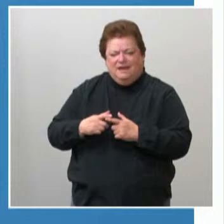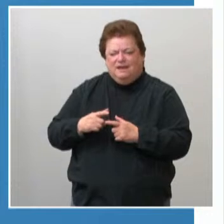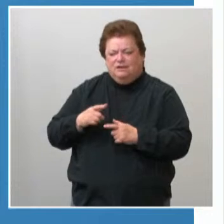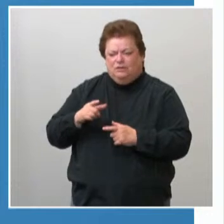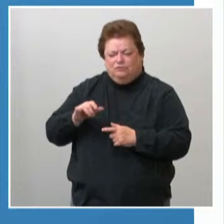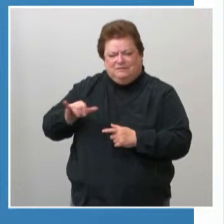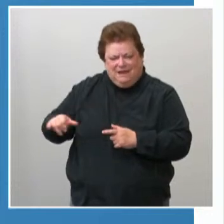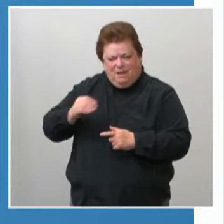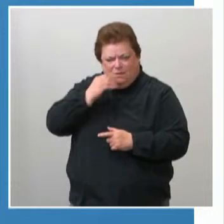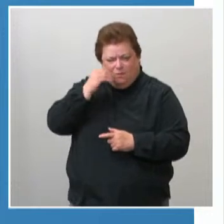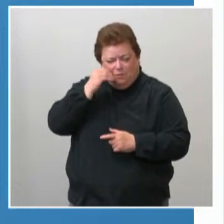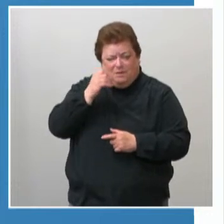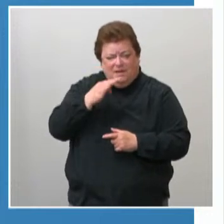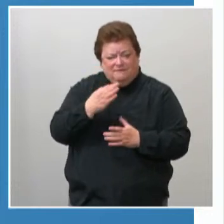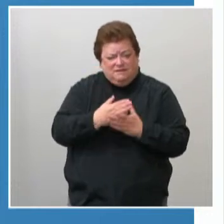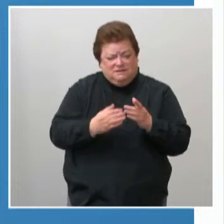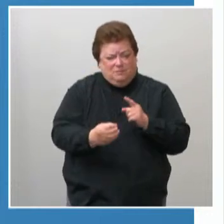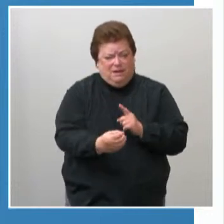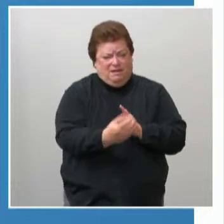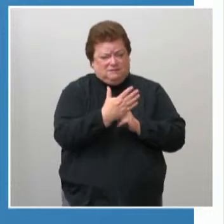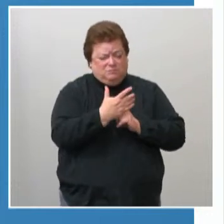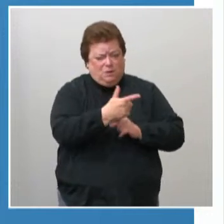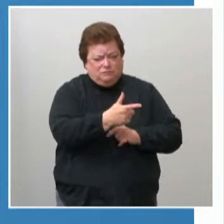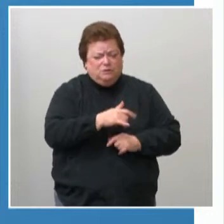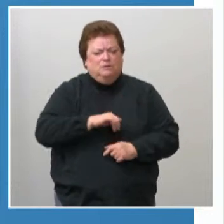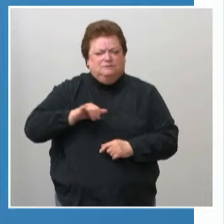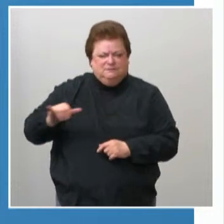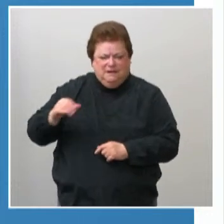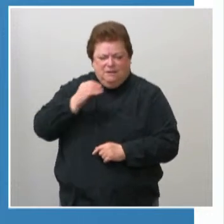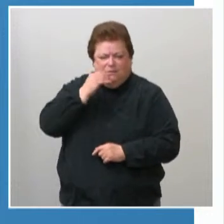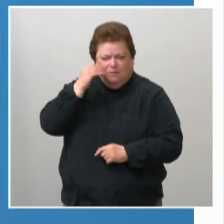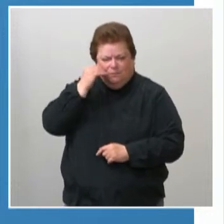if you're sick, please stay home and away from others.